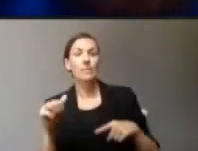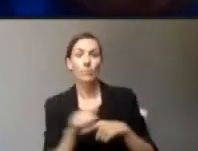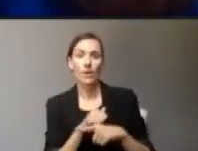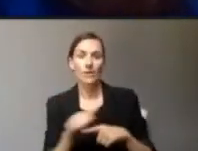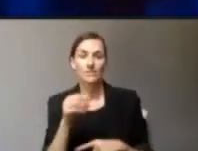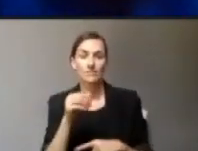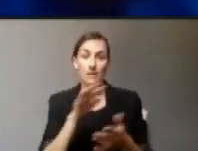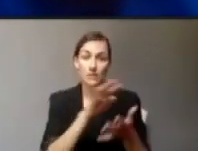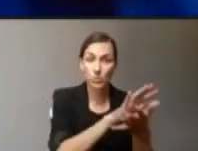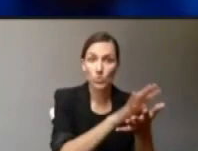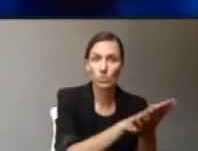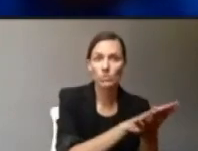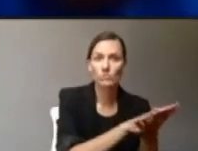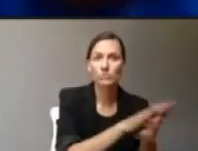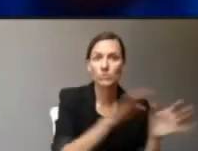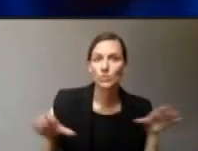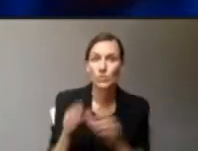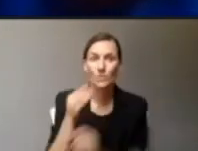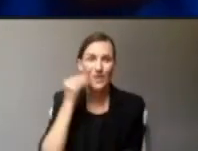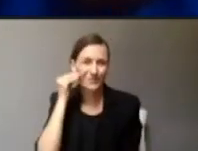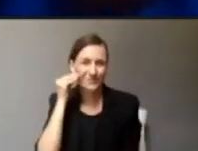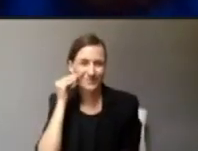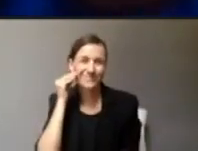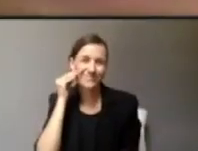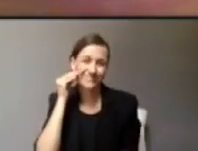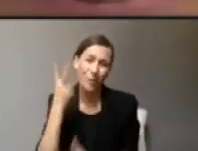At school. Well, it works both ways, right?